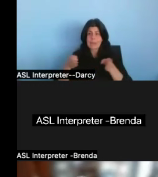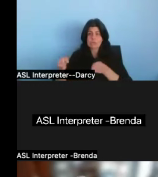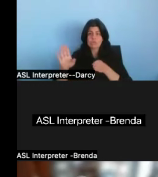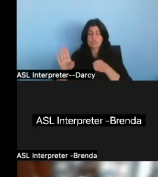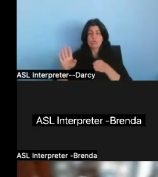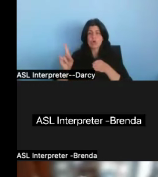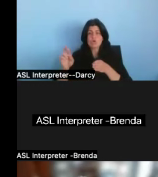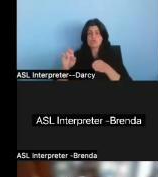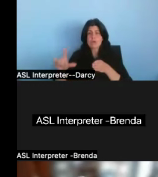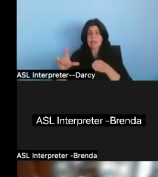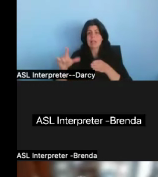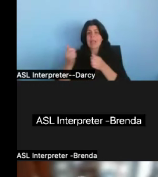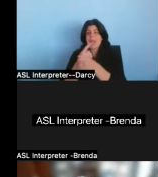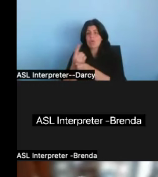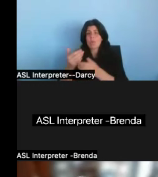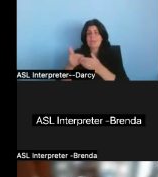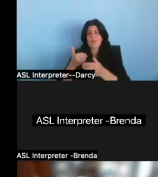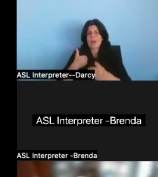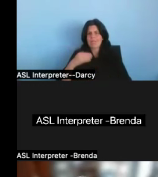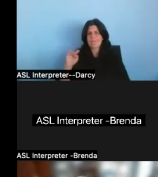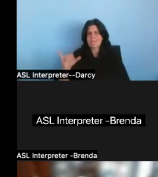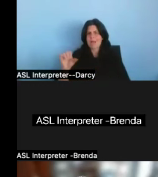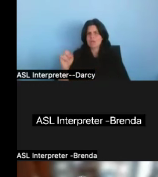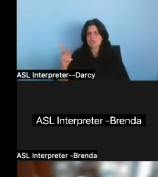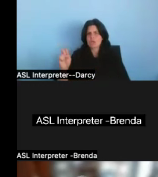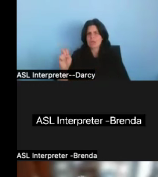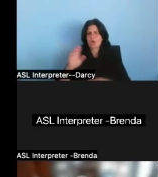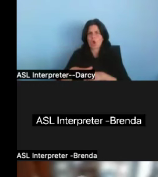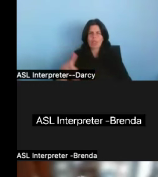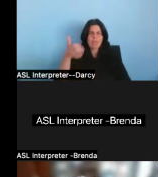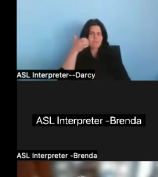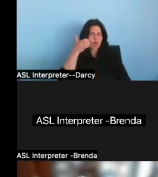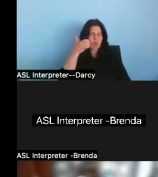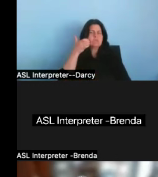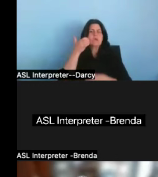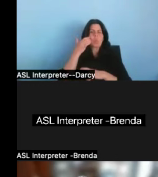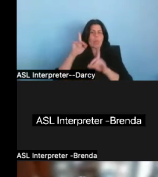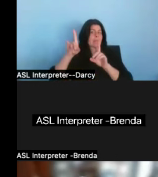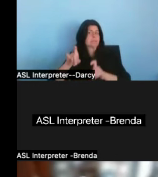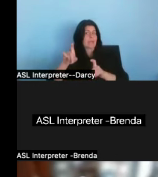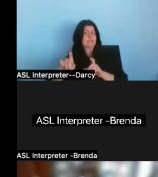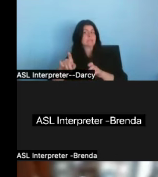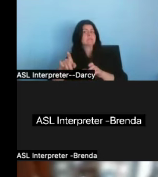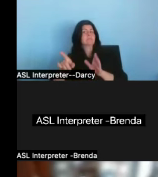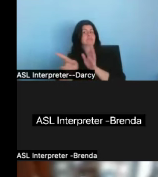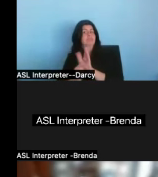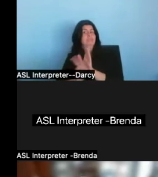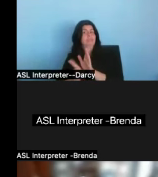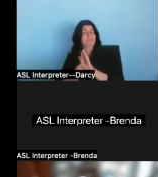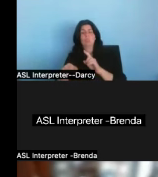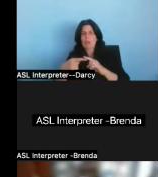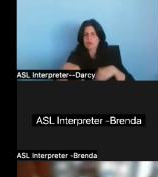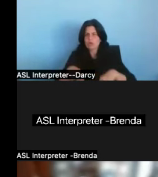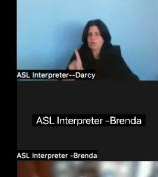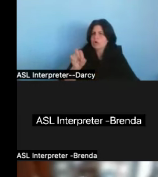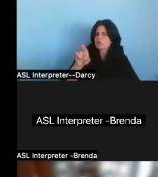their phones, they will get a test alert at drill time. I know some of you have your drills